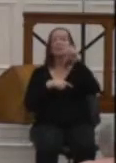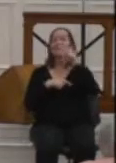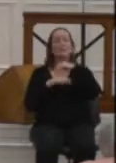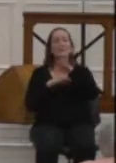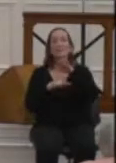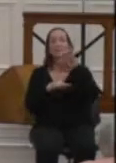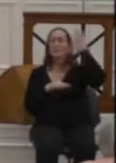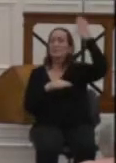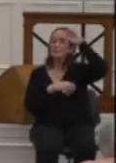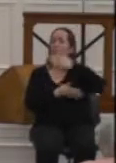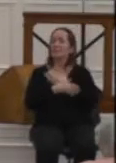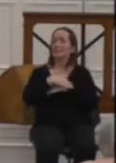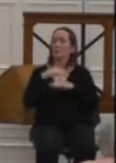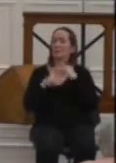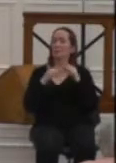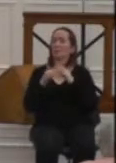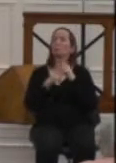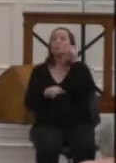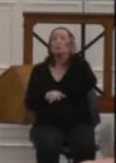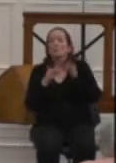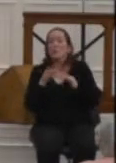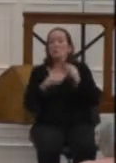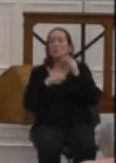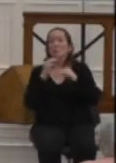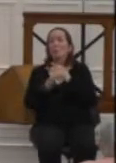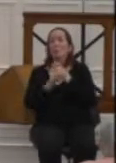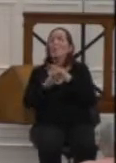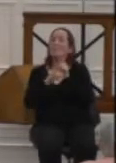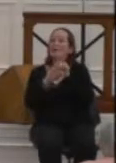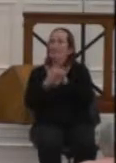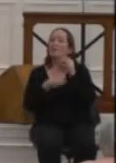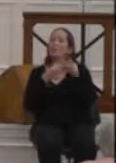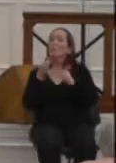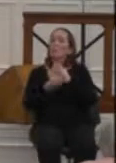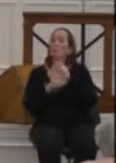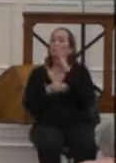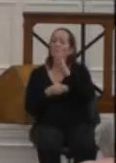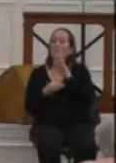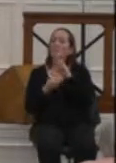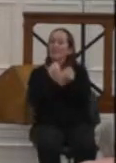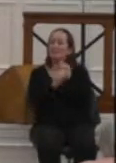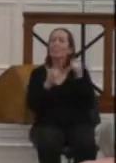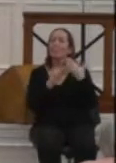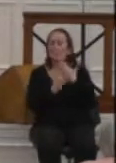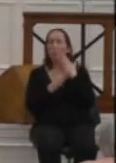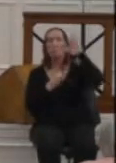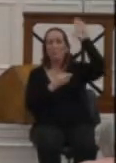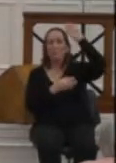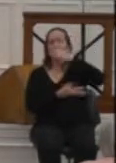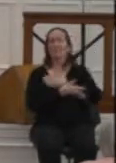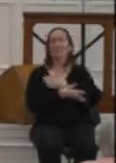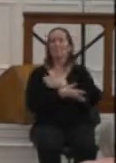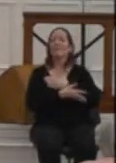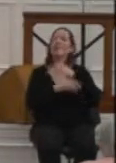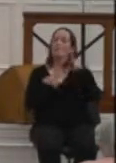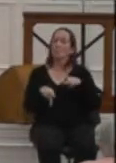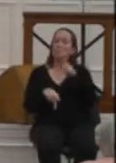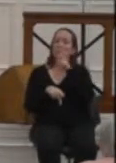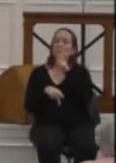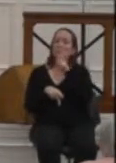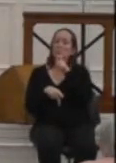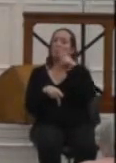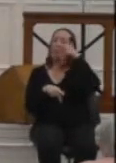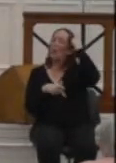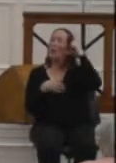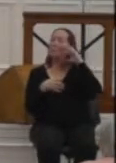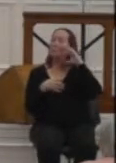but that the world might be saved through him. He who believes in him is not judged. He who does not believe